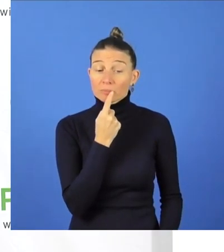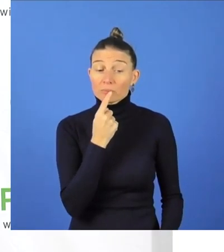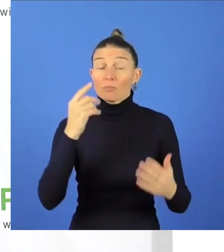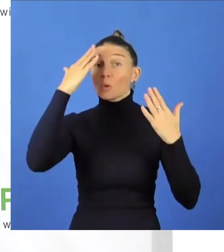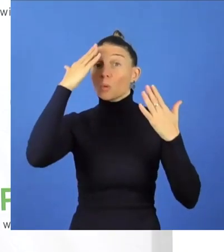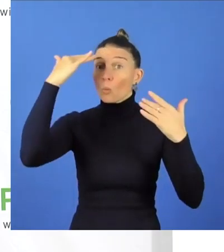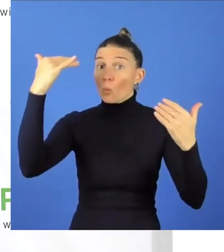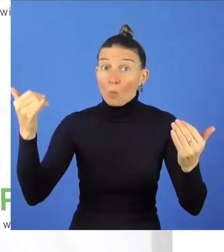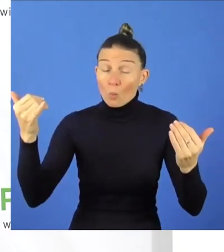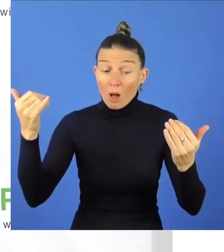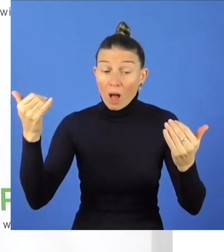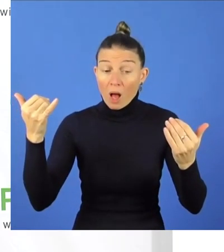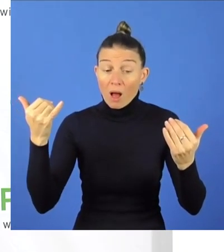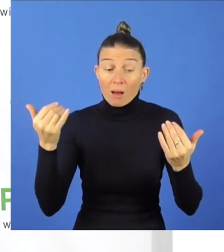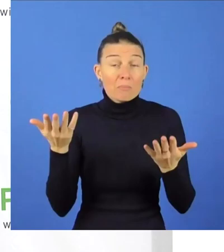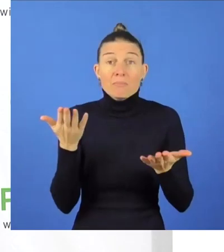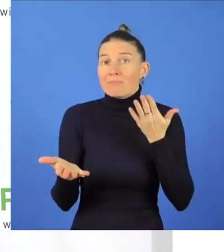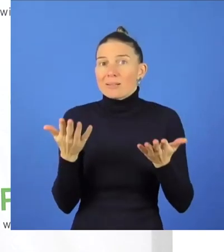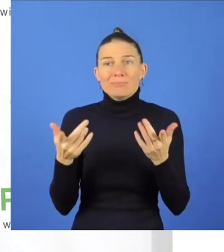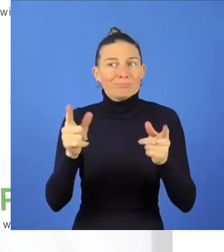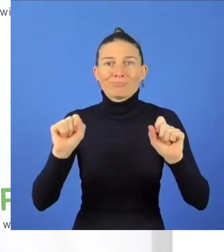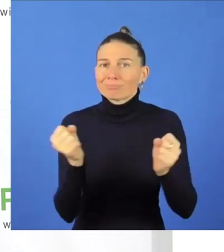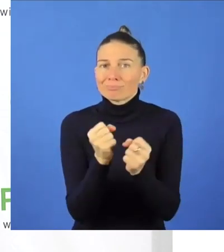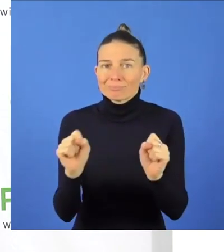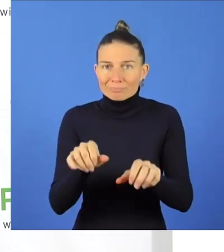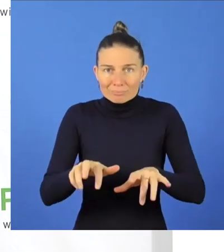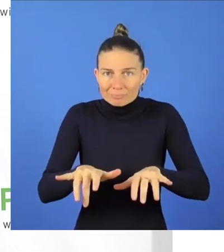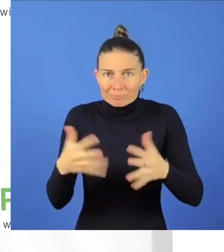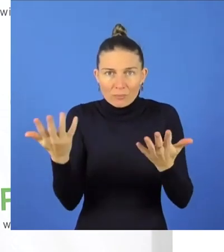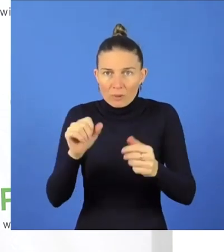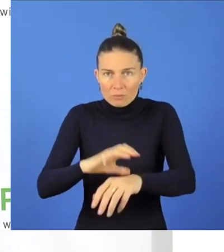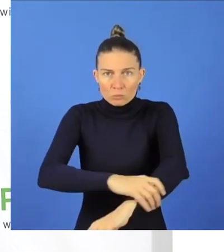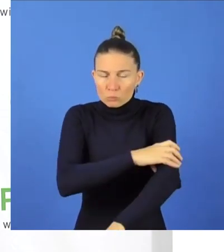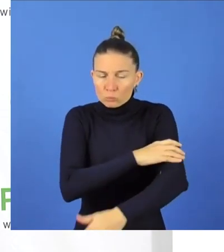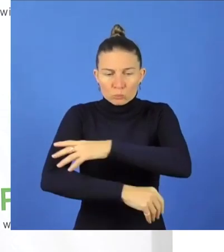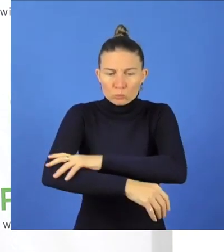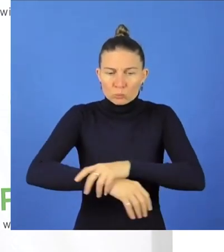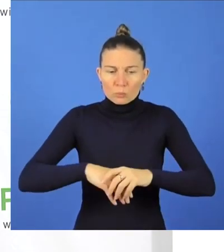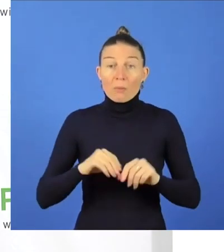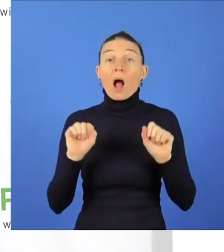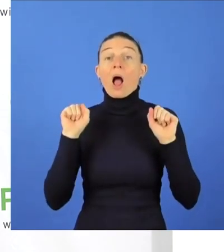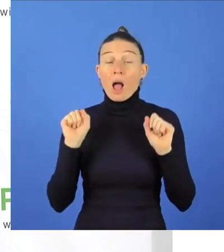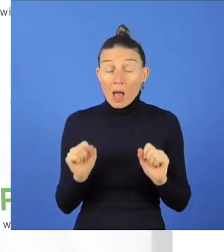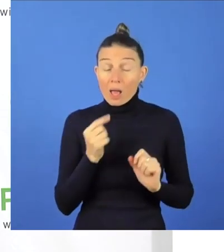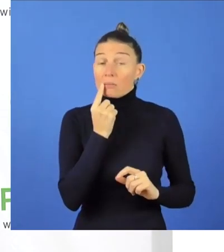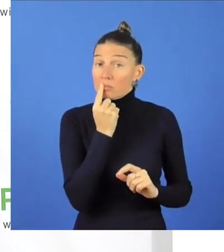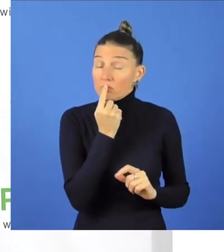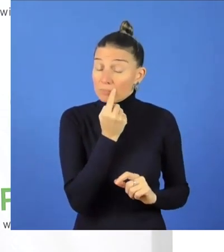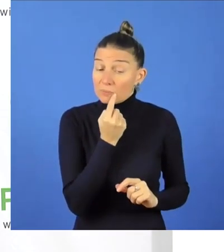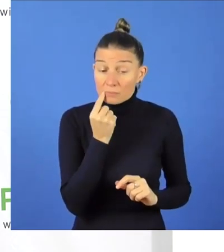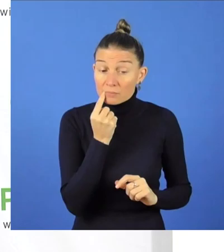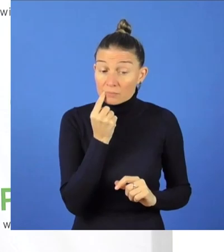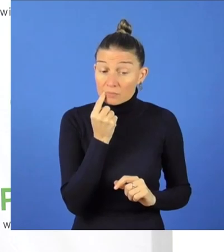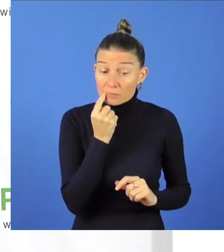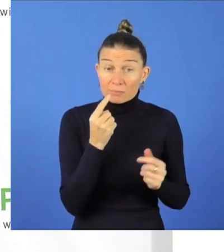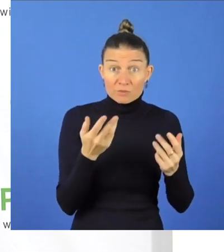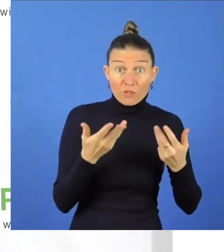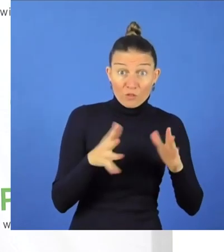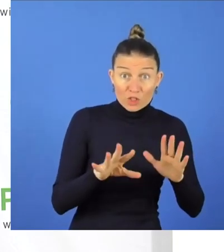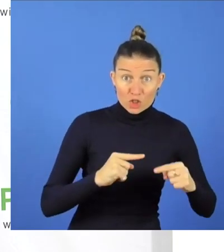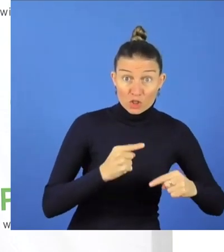you not were able to, use a computer with your hands, you could use it with your lips. And when we developed the second generation of